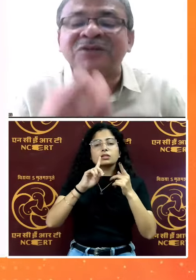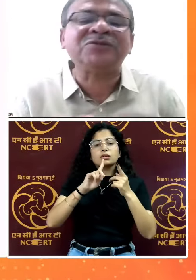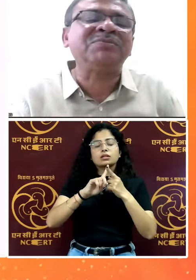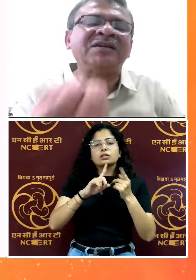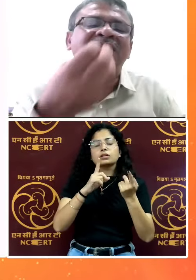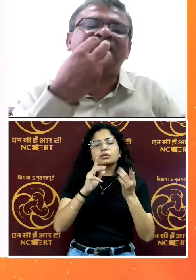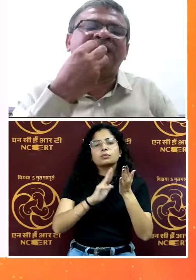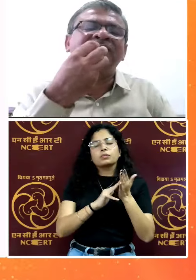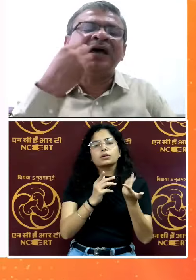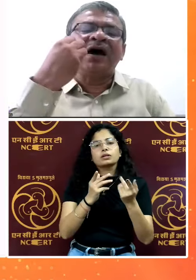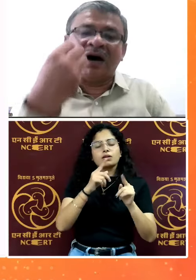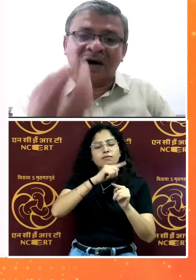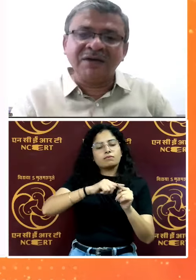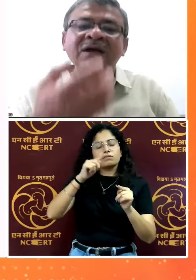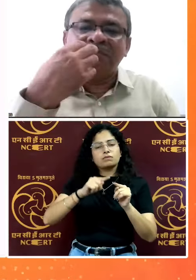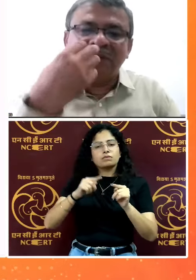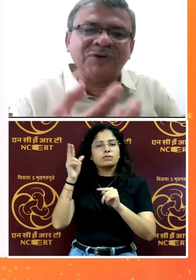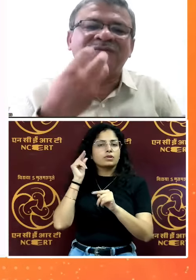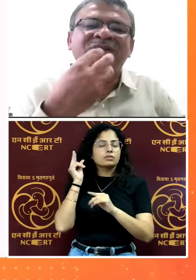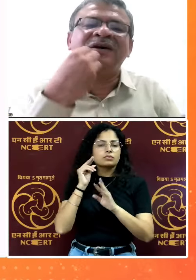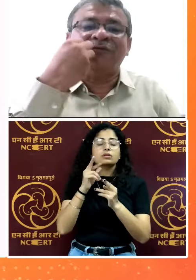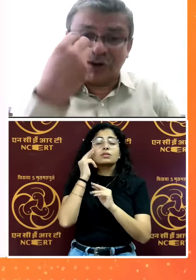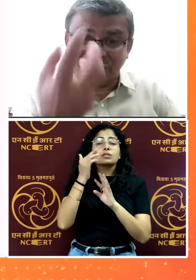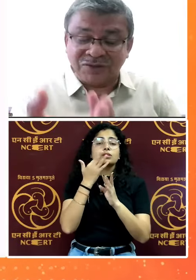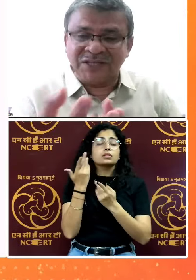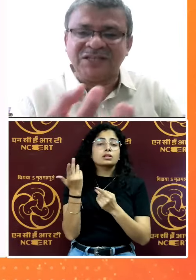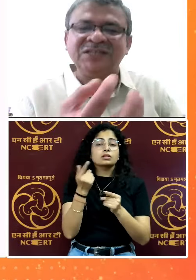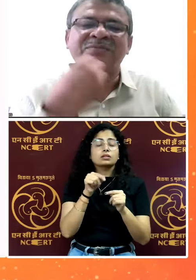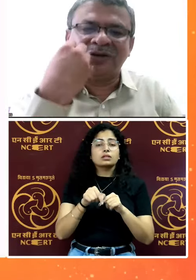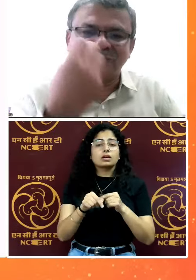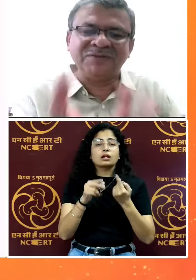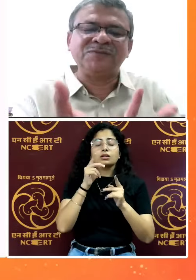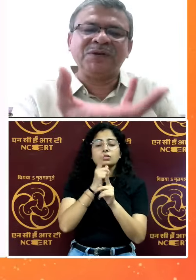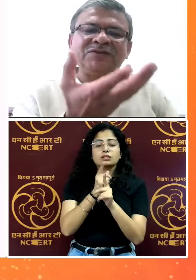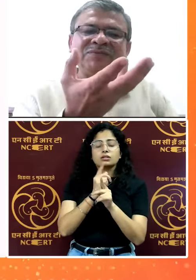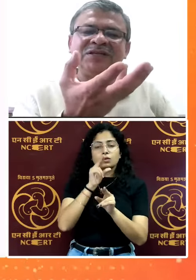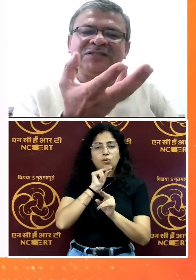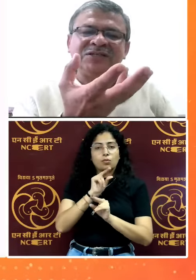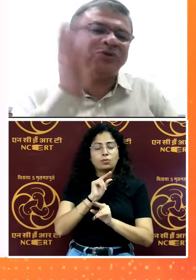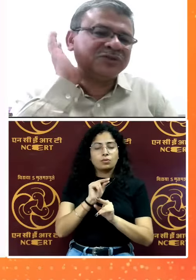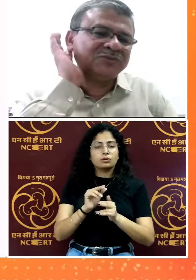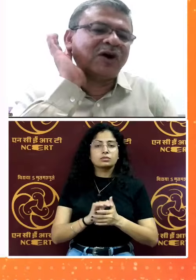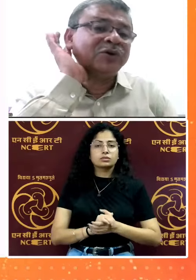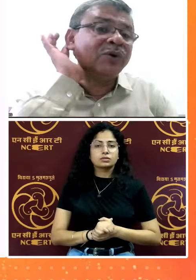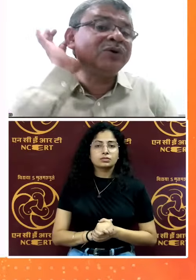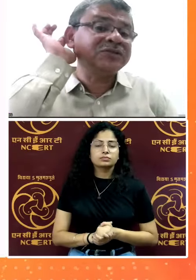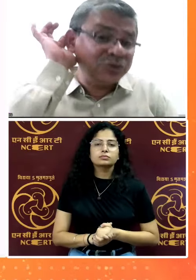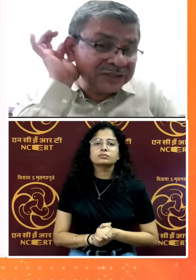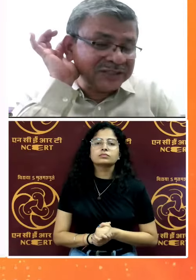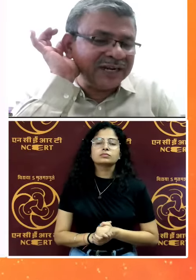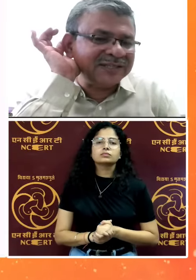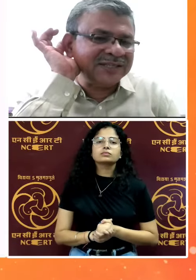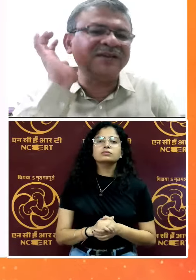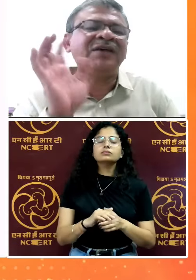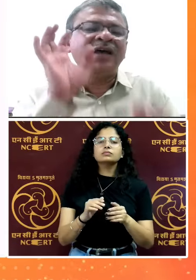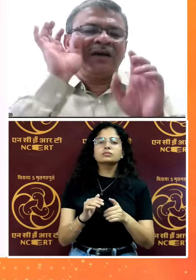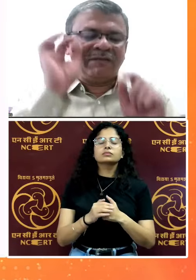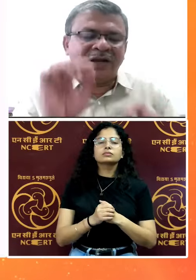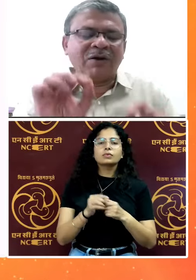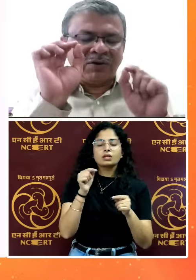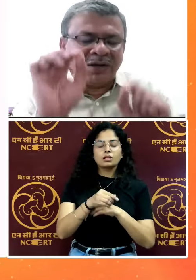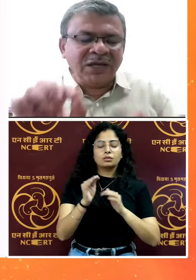these electromagnetic waves are because of the voice of the teacher, because of the speech of the teacher. So what goes to the child's